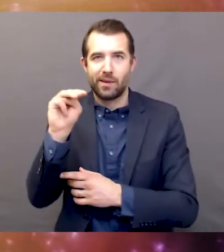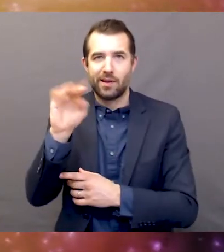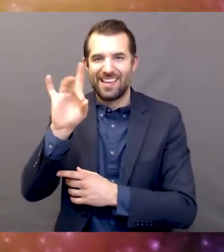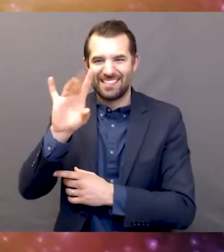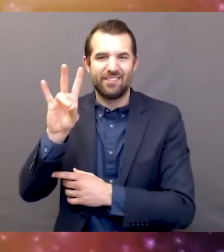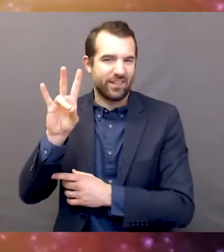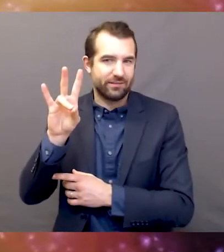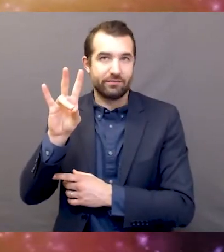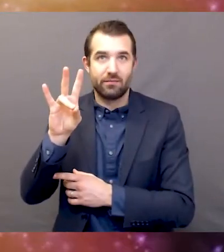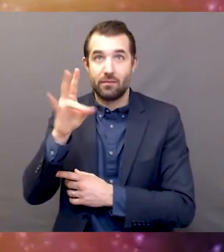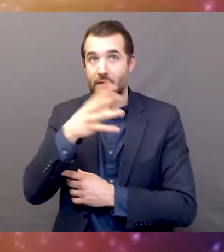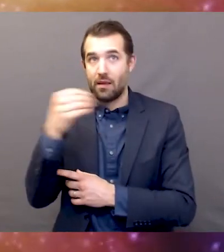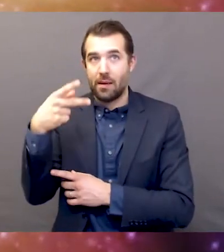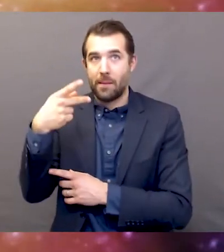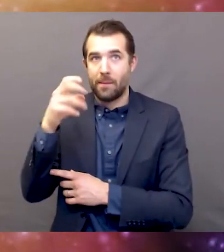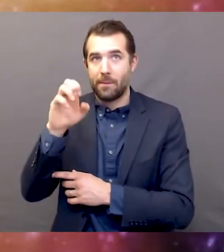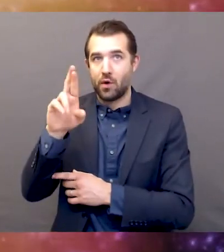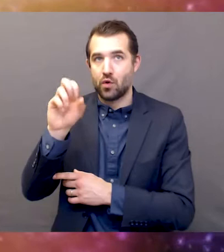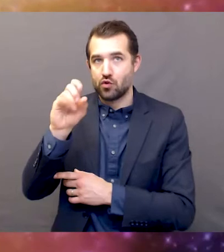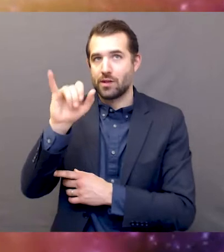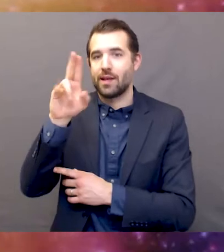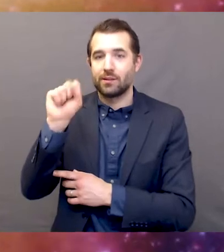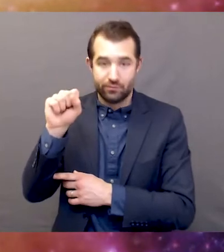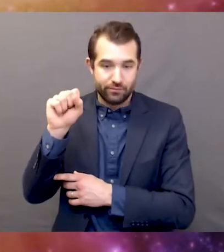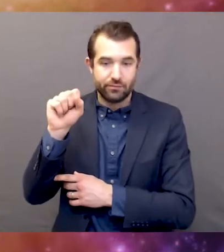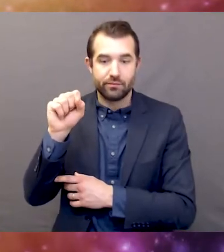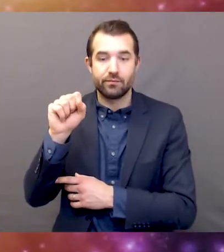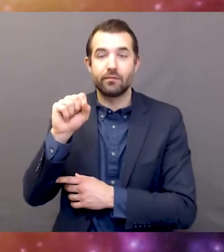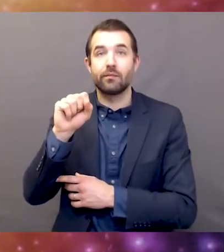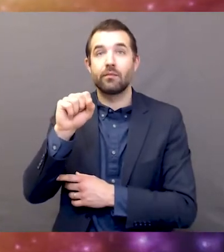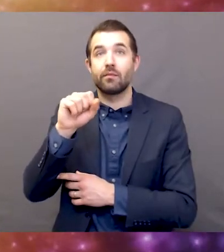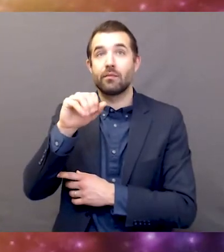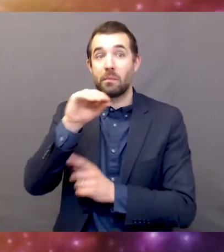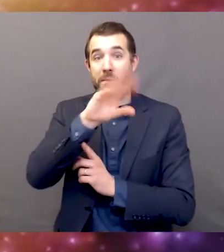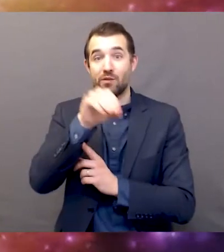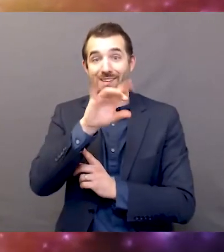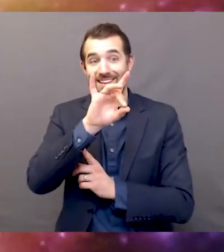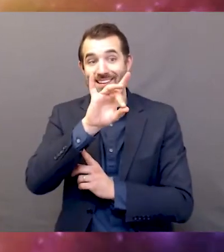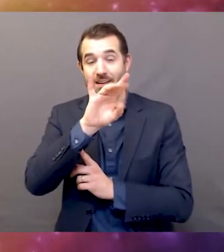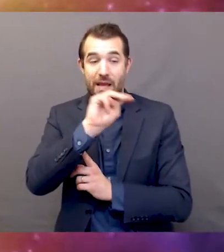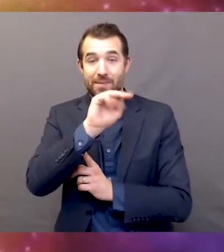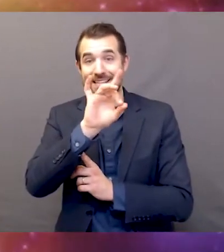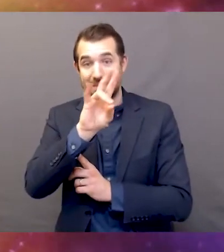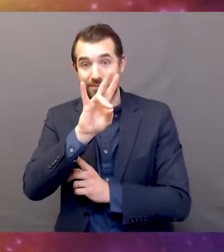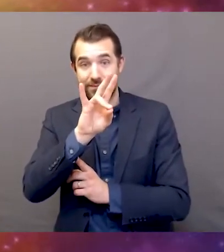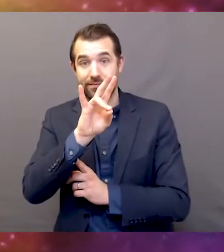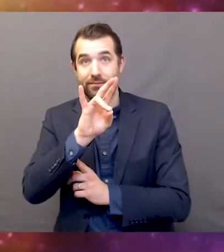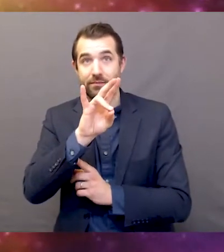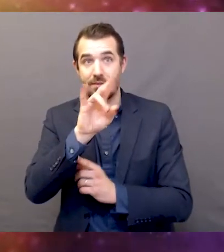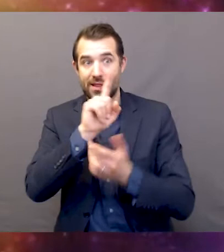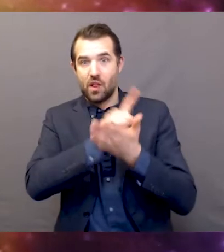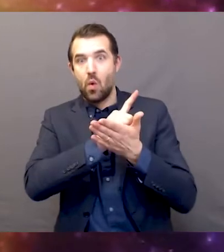cluster. These require very long observations. M87, this observation was a week-long observation. And for the Perseus